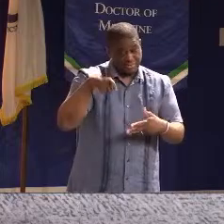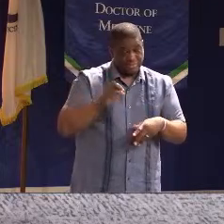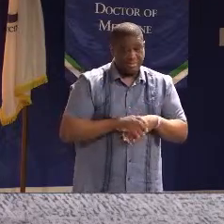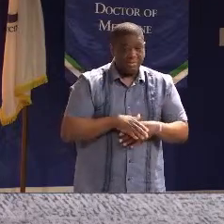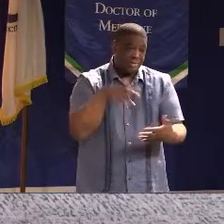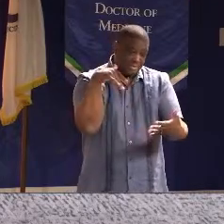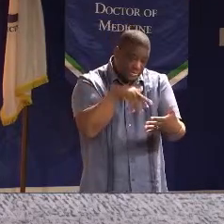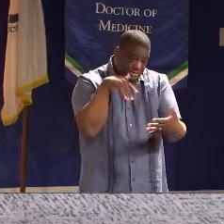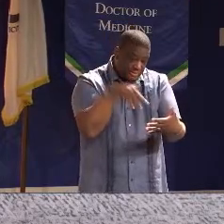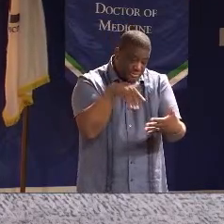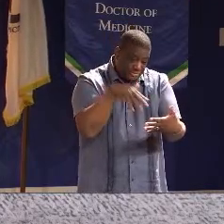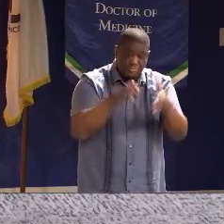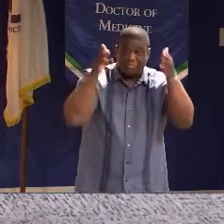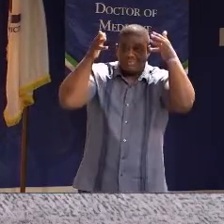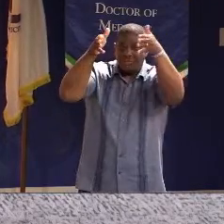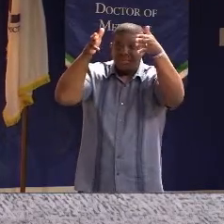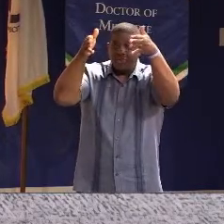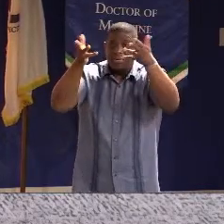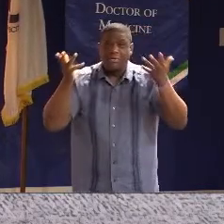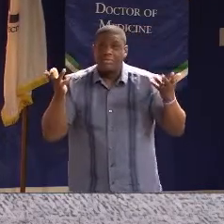my attention.